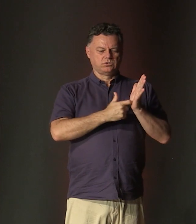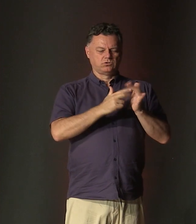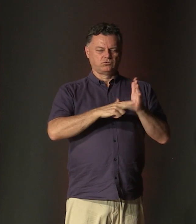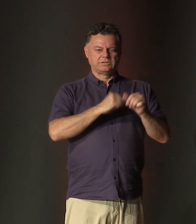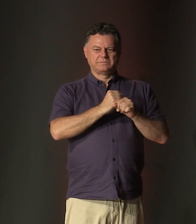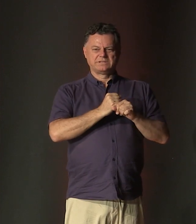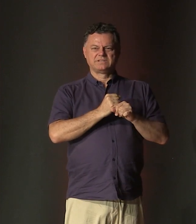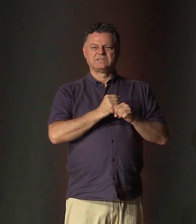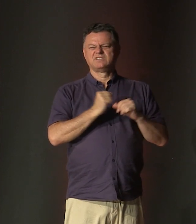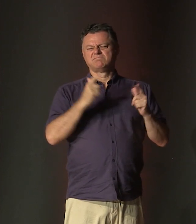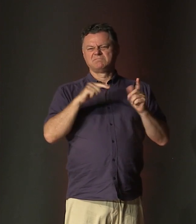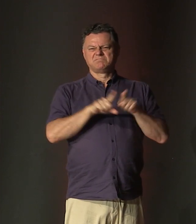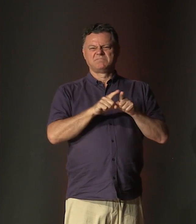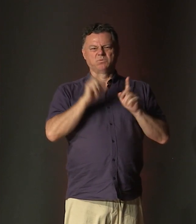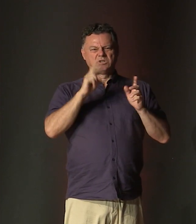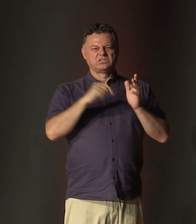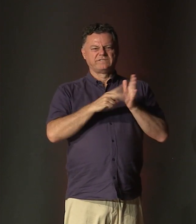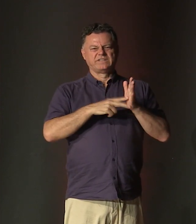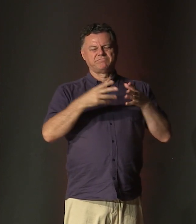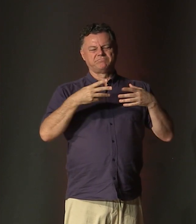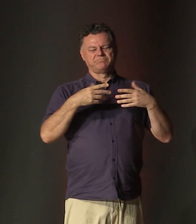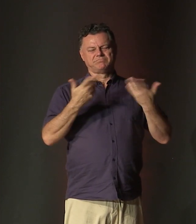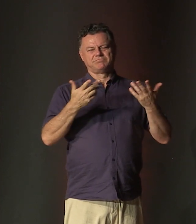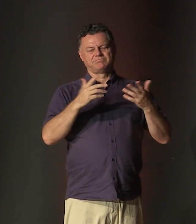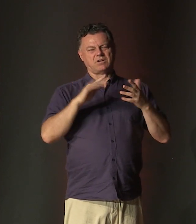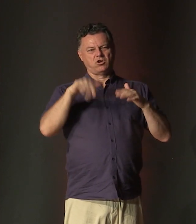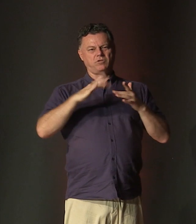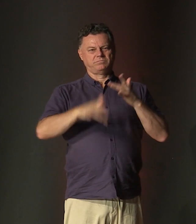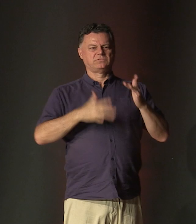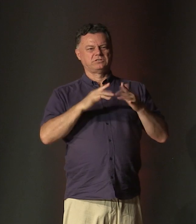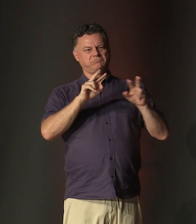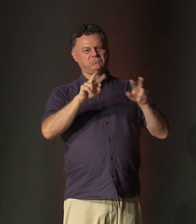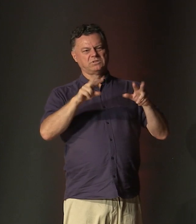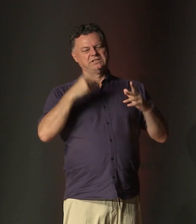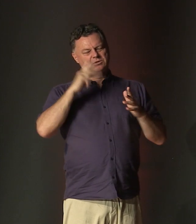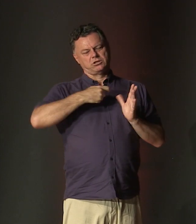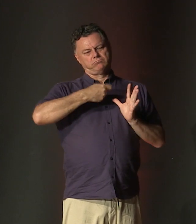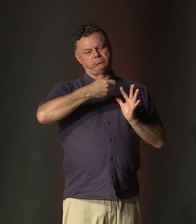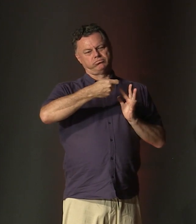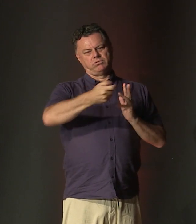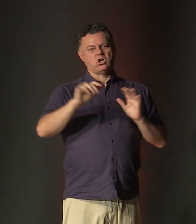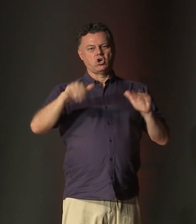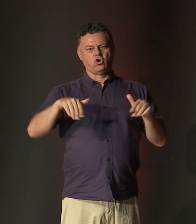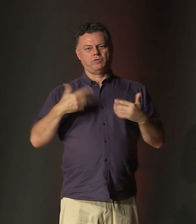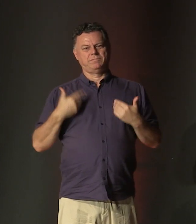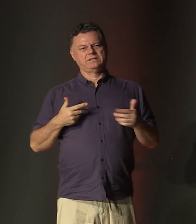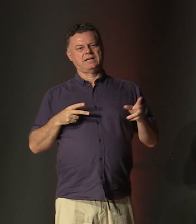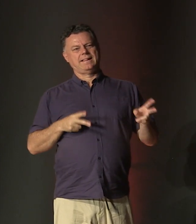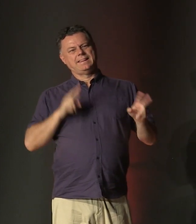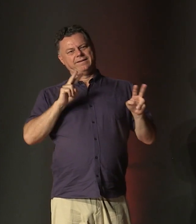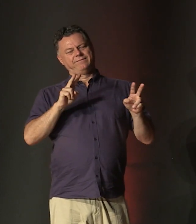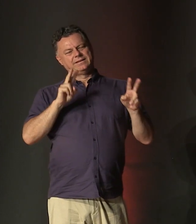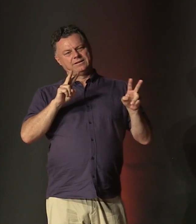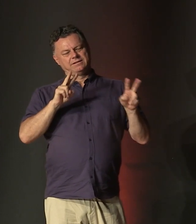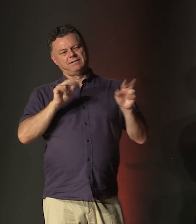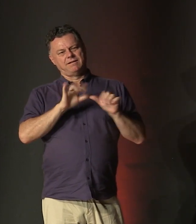entire series of your favourite TV shows without ever leaving your couch. But in exchange, you give